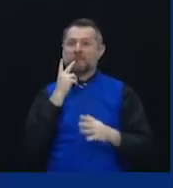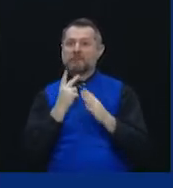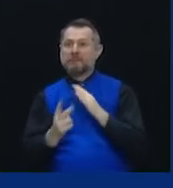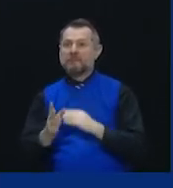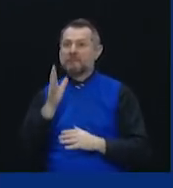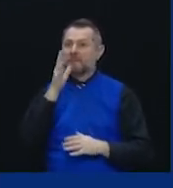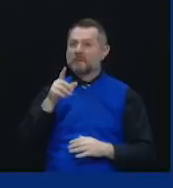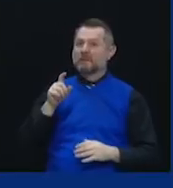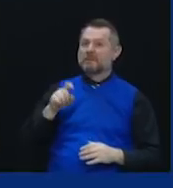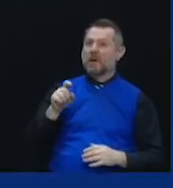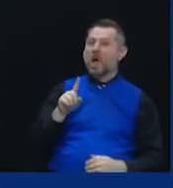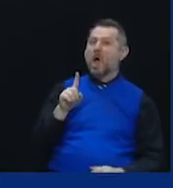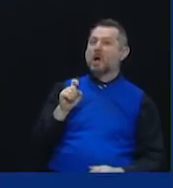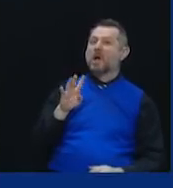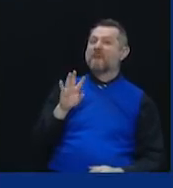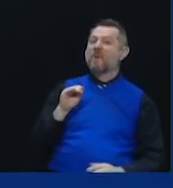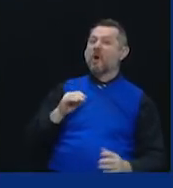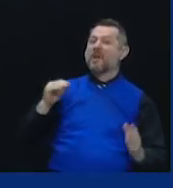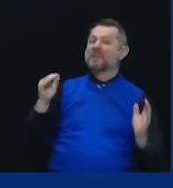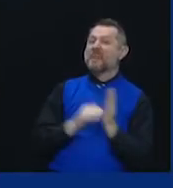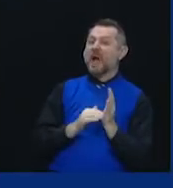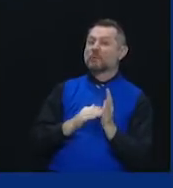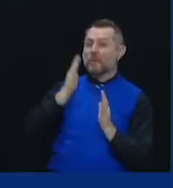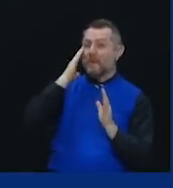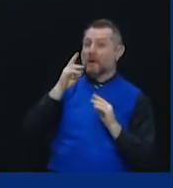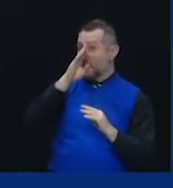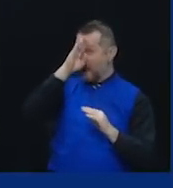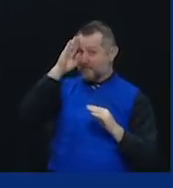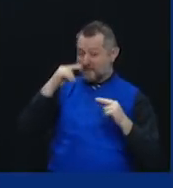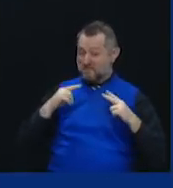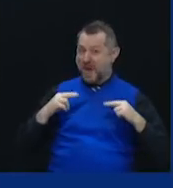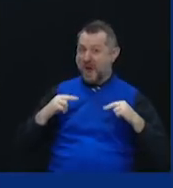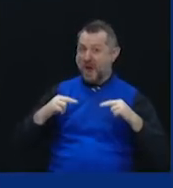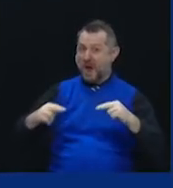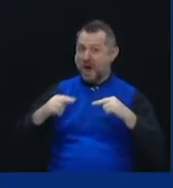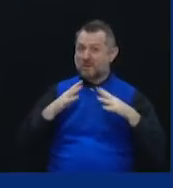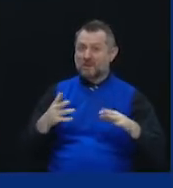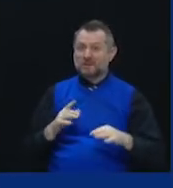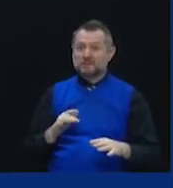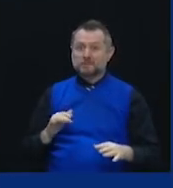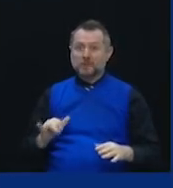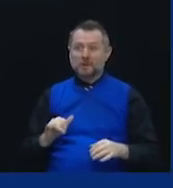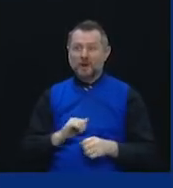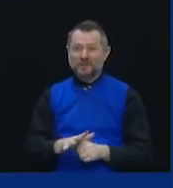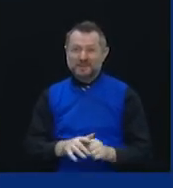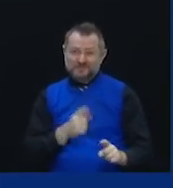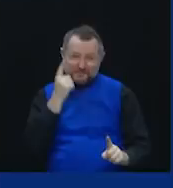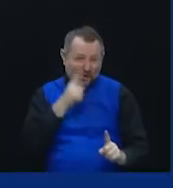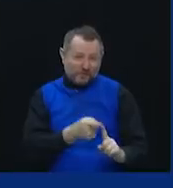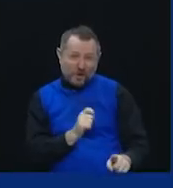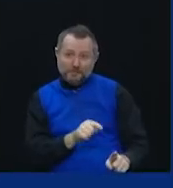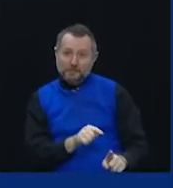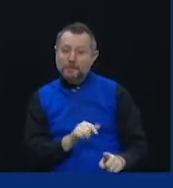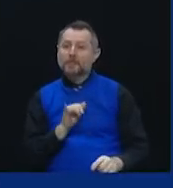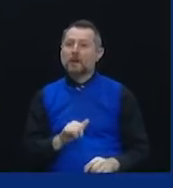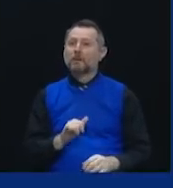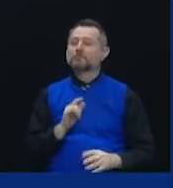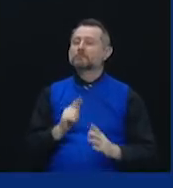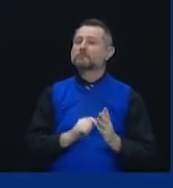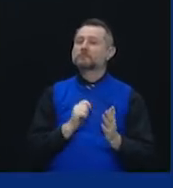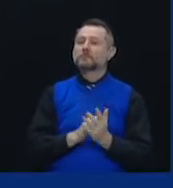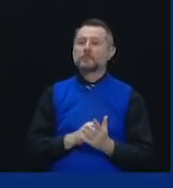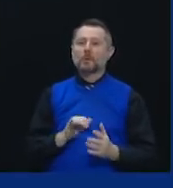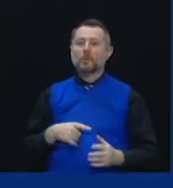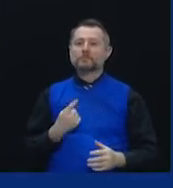COVID patients. We only have 50,000 hospital beds in the